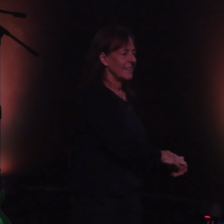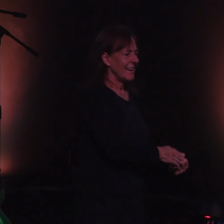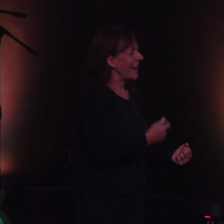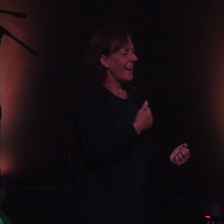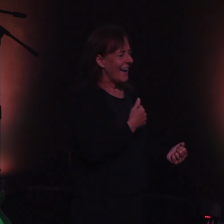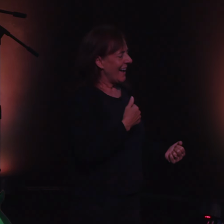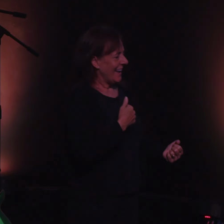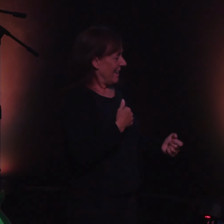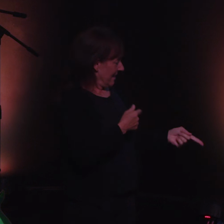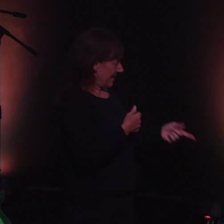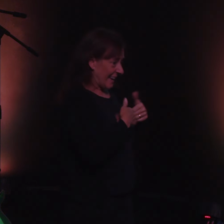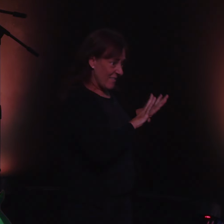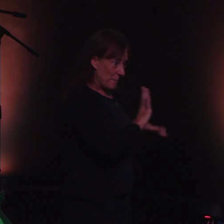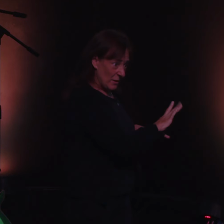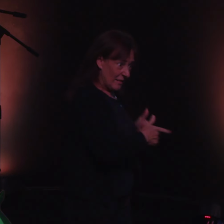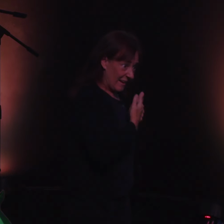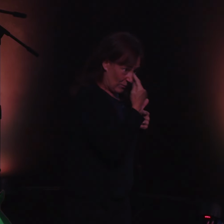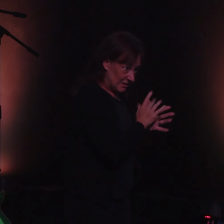Jesus. Really?